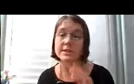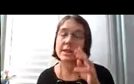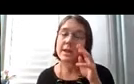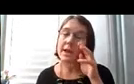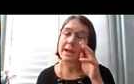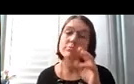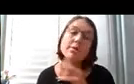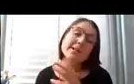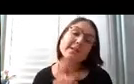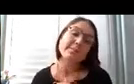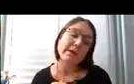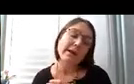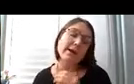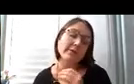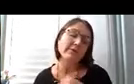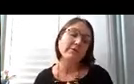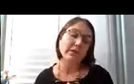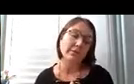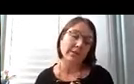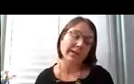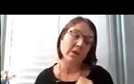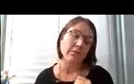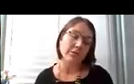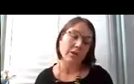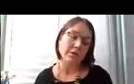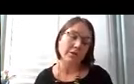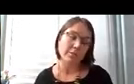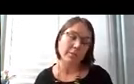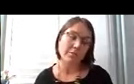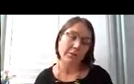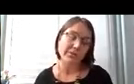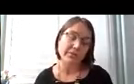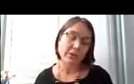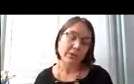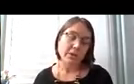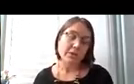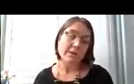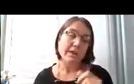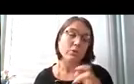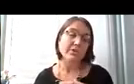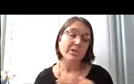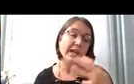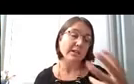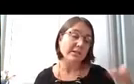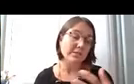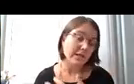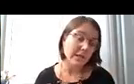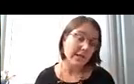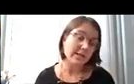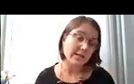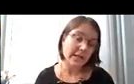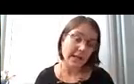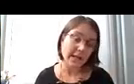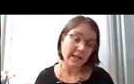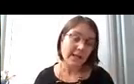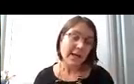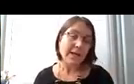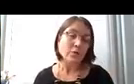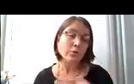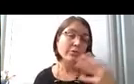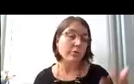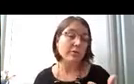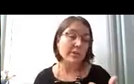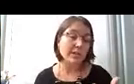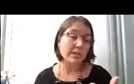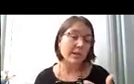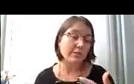and qualities and write about how they've developed that over the last couple of months. They may want to add something that isn't there.